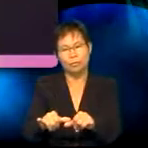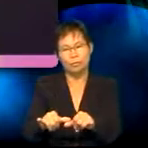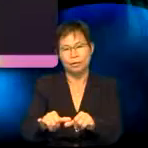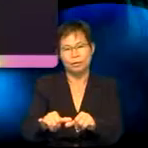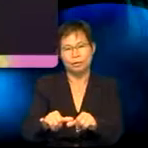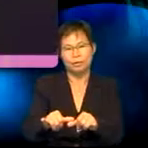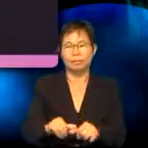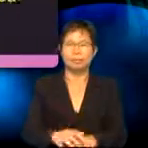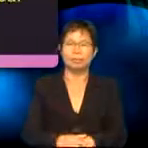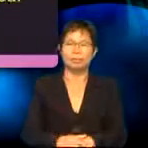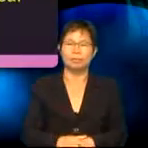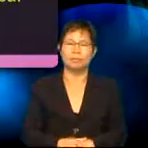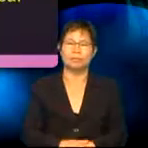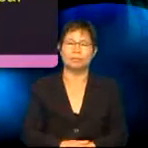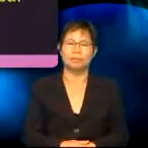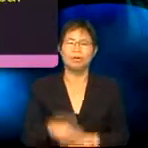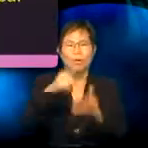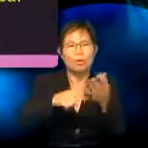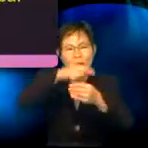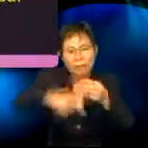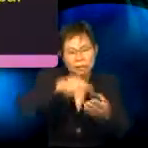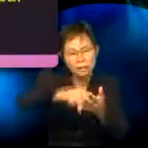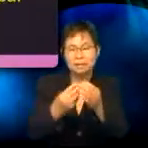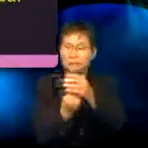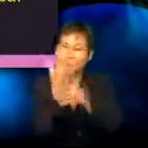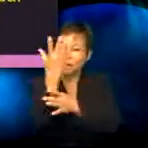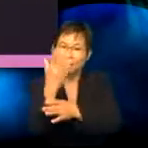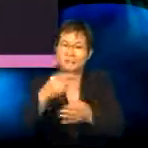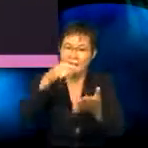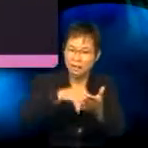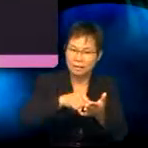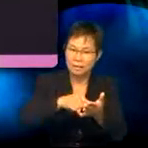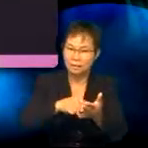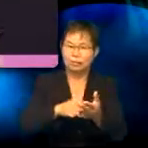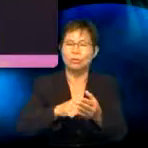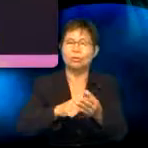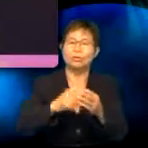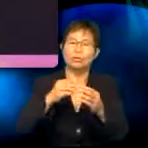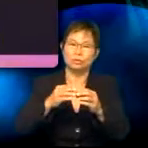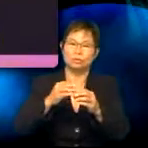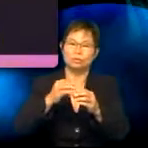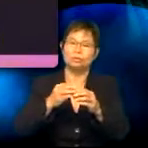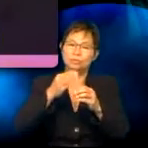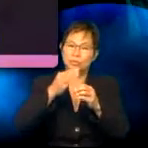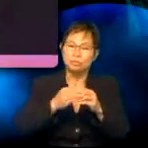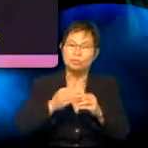like apples. What about this plant? This is the tomato plant, and